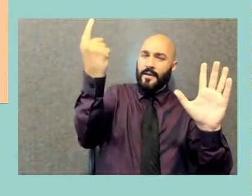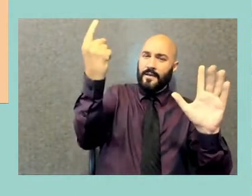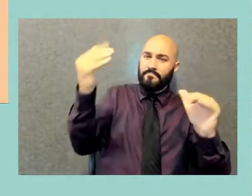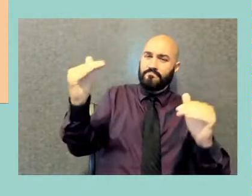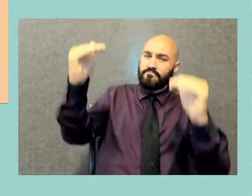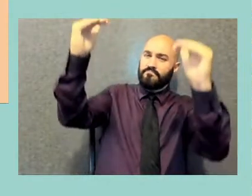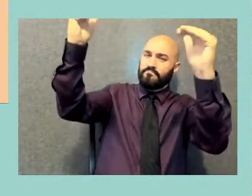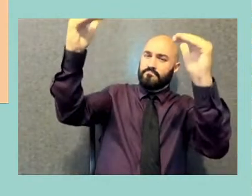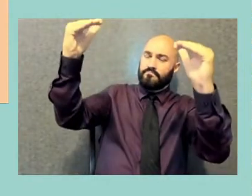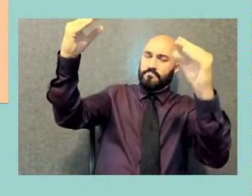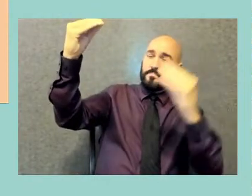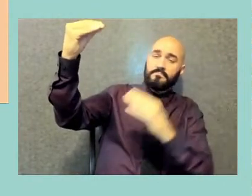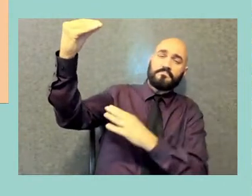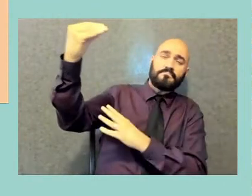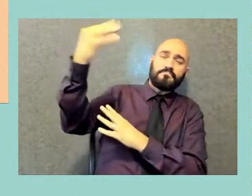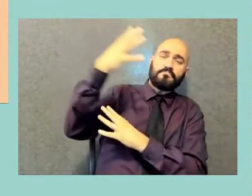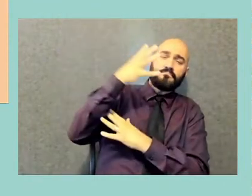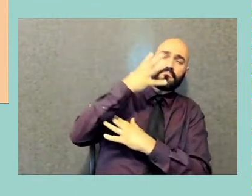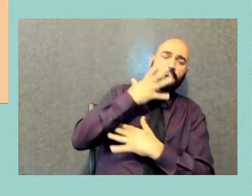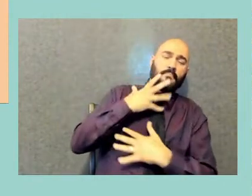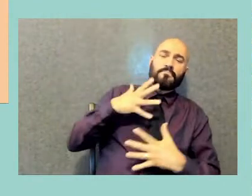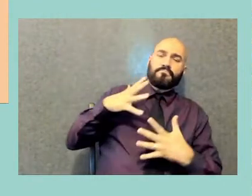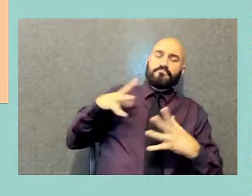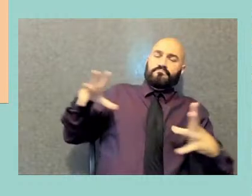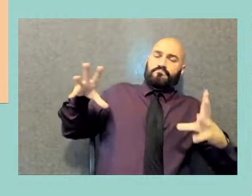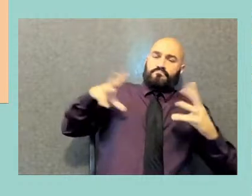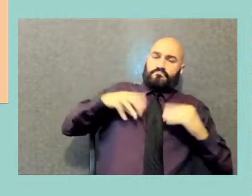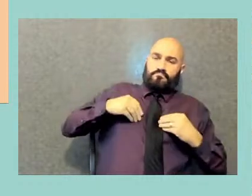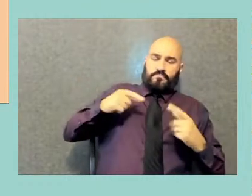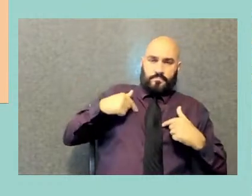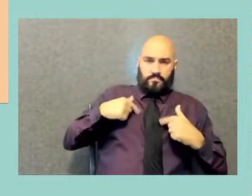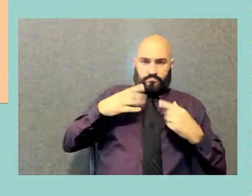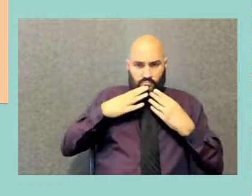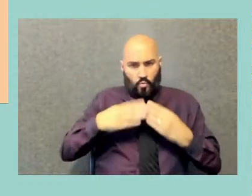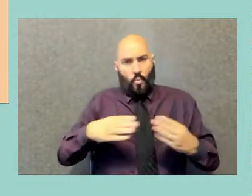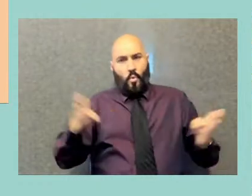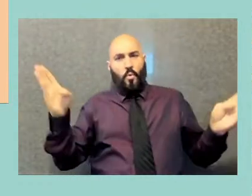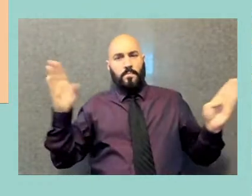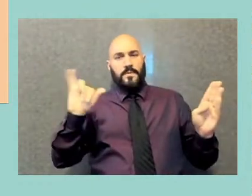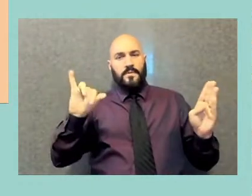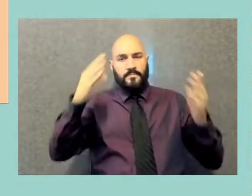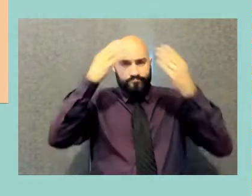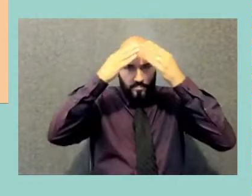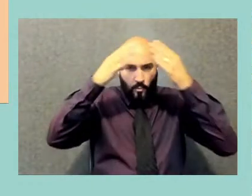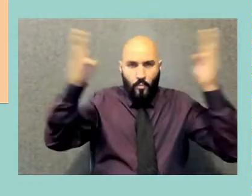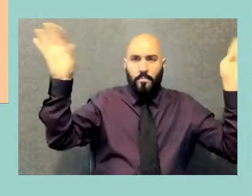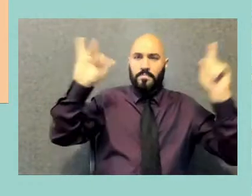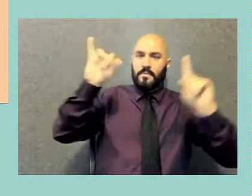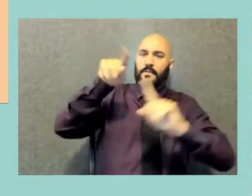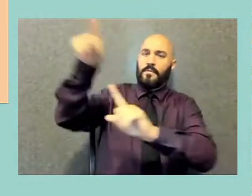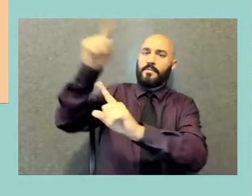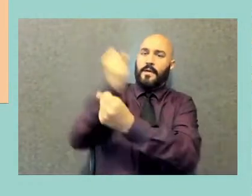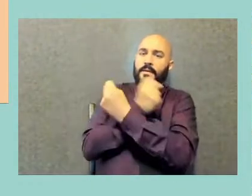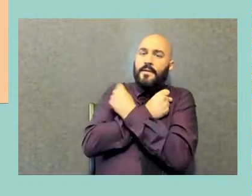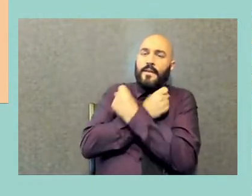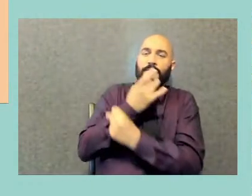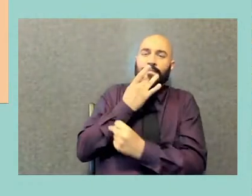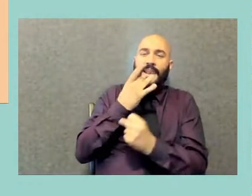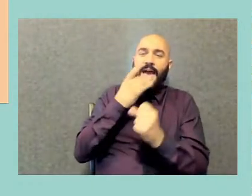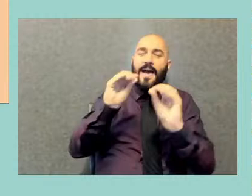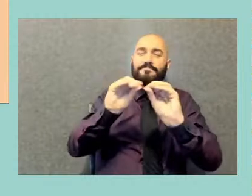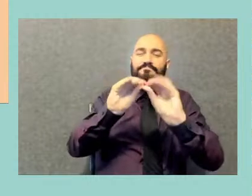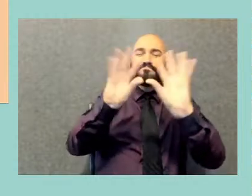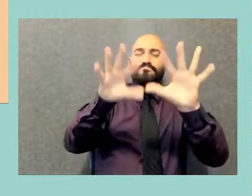One. We are opening up in sweet surrender to the luminous love light of the